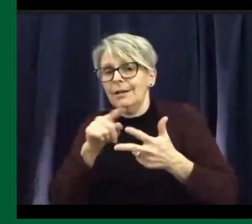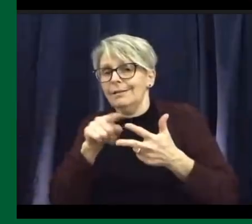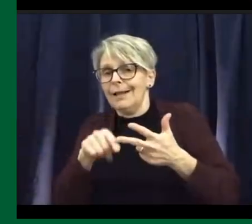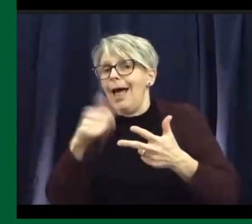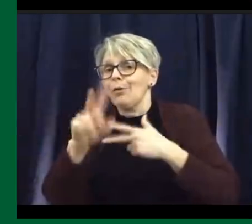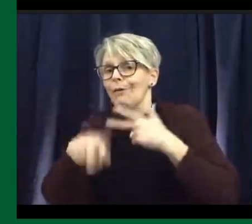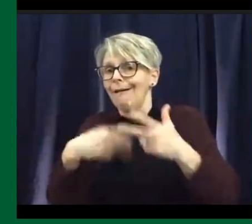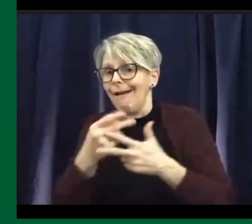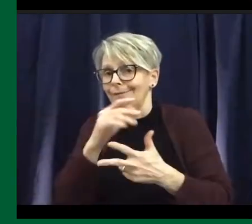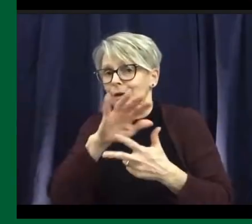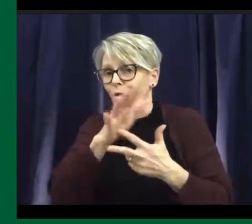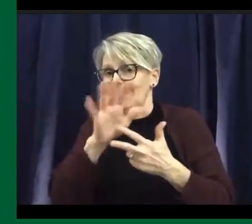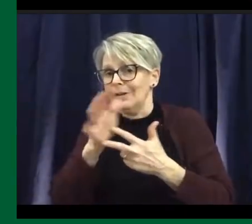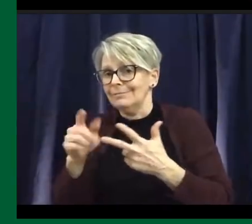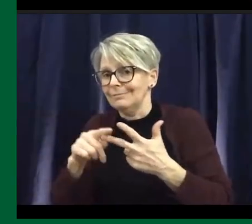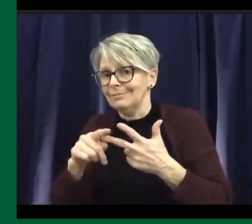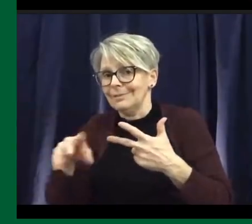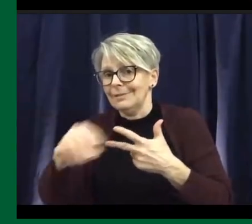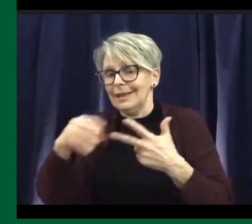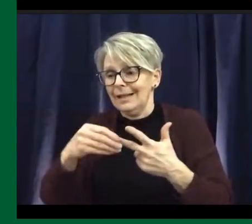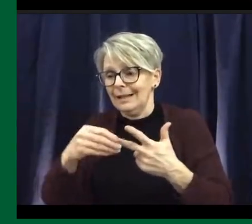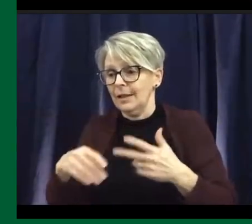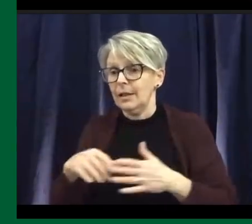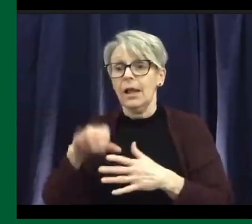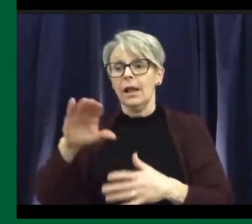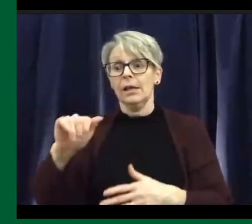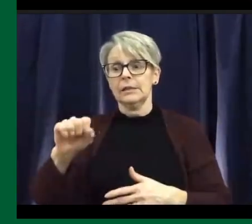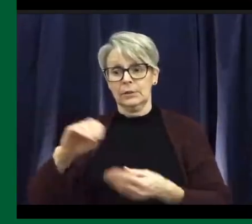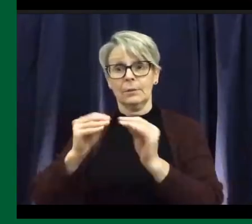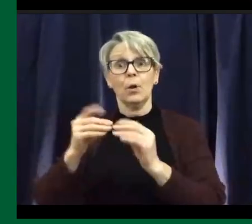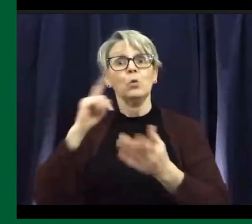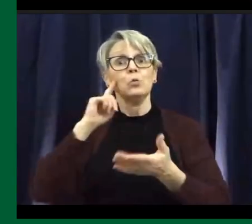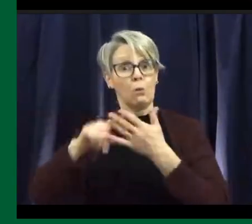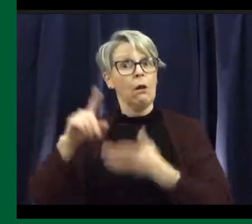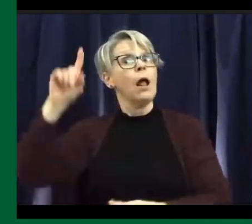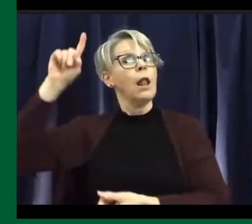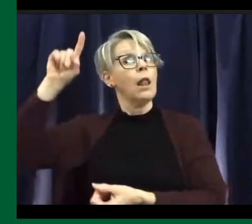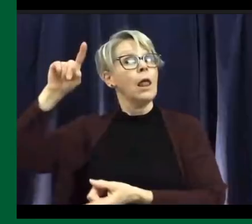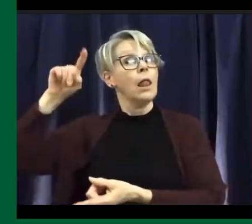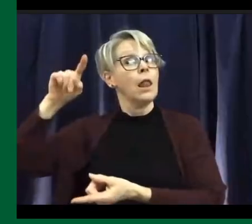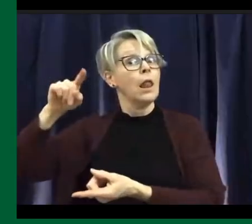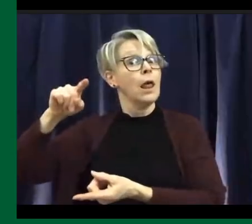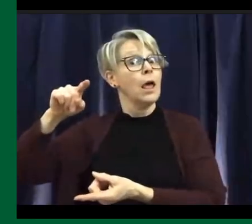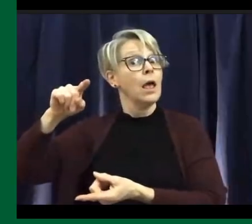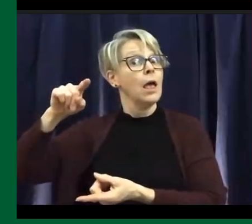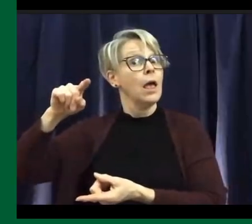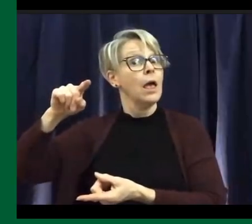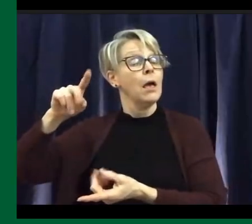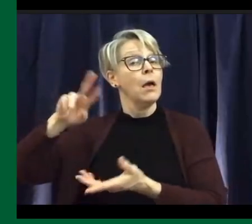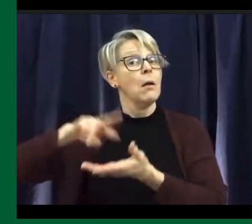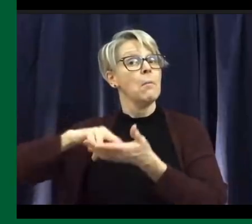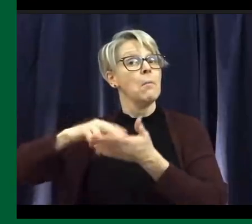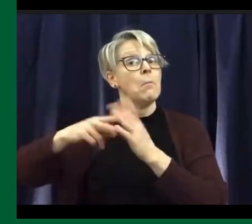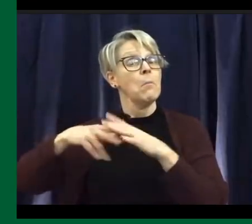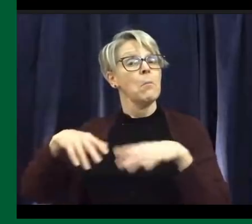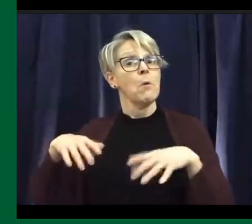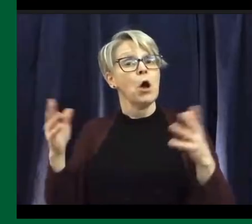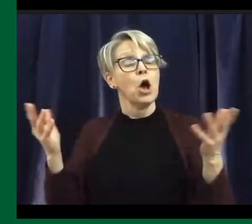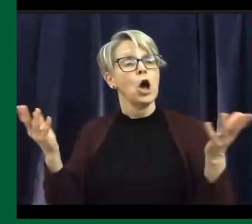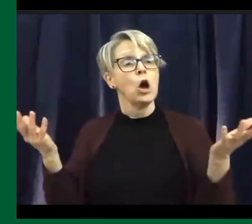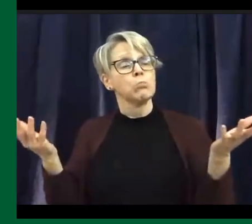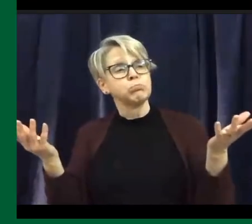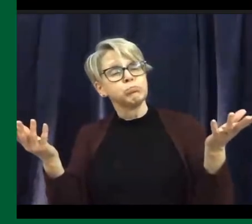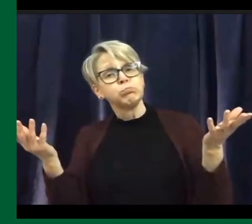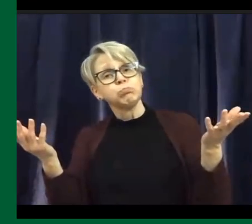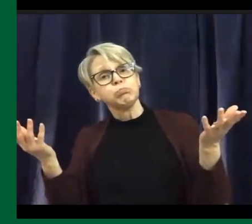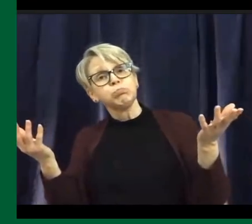that even though our case numbers are coming down, we can't go back to where we were with the same case numbers, like